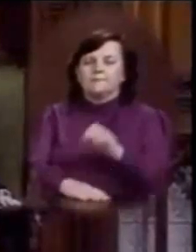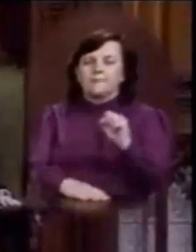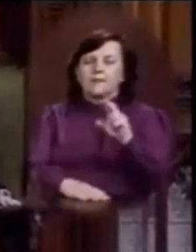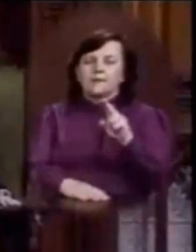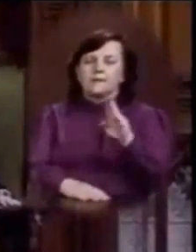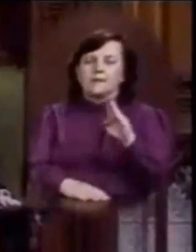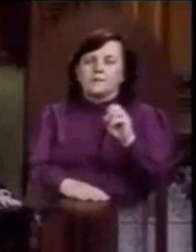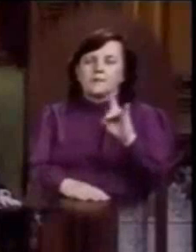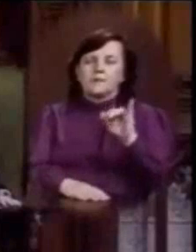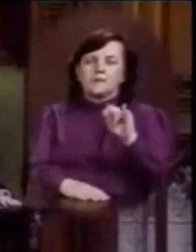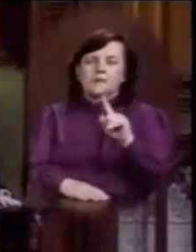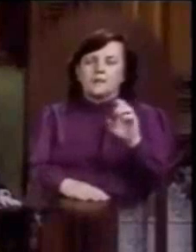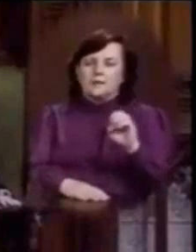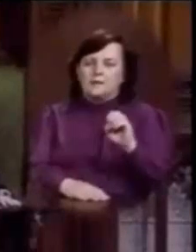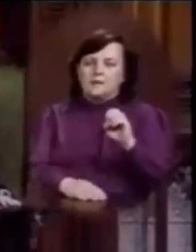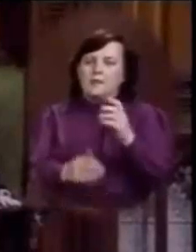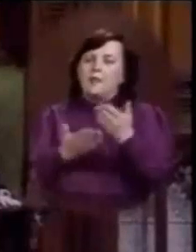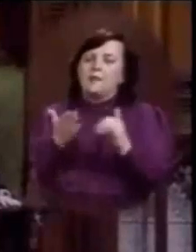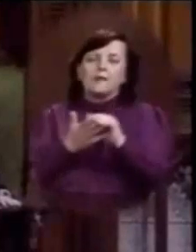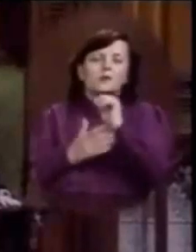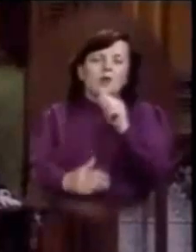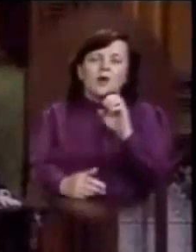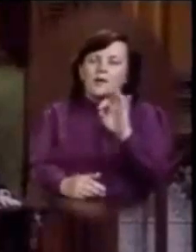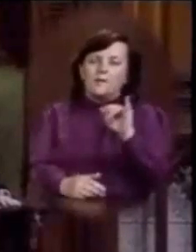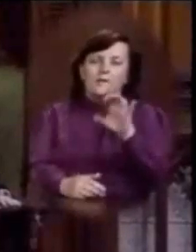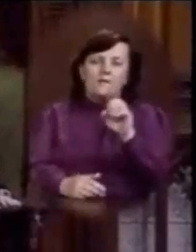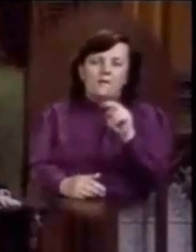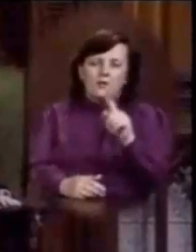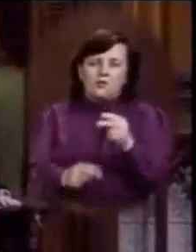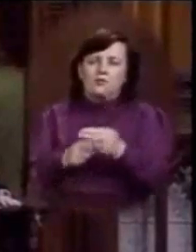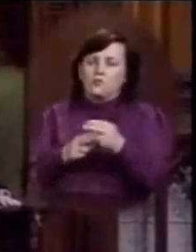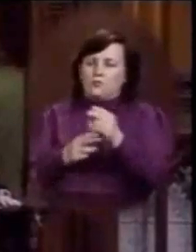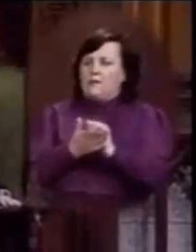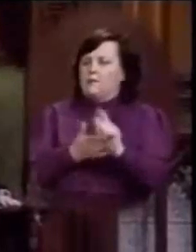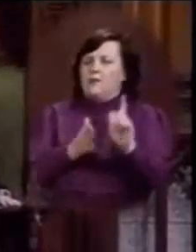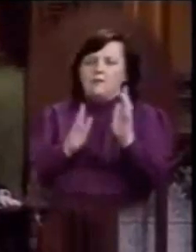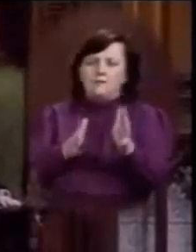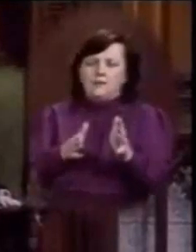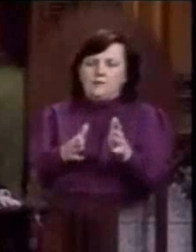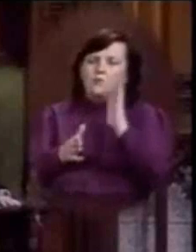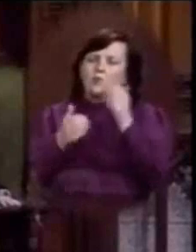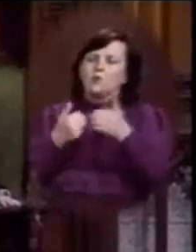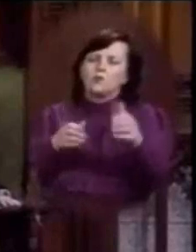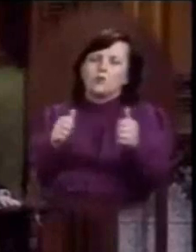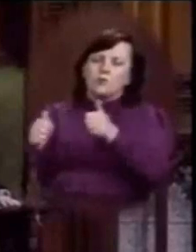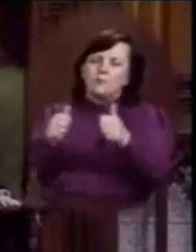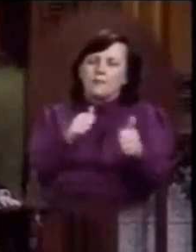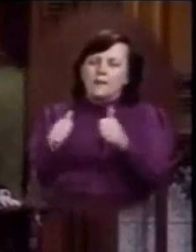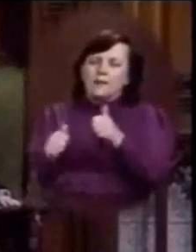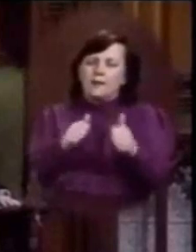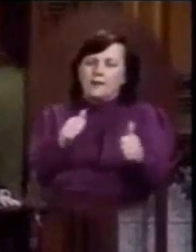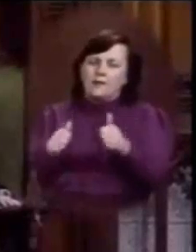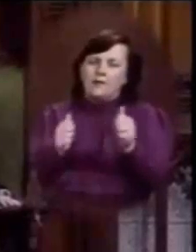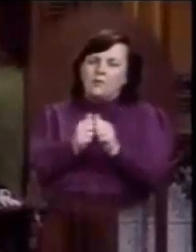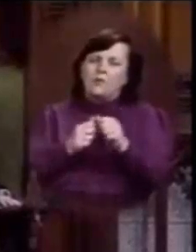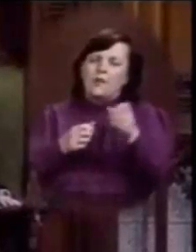Subsidize the inefficient, and soon that is all you have. You lose the competitive edge to export abroad